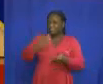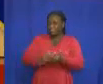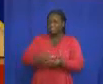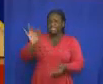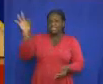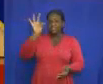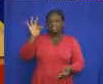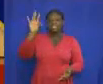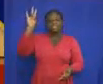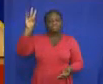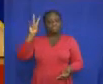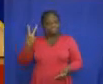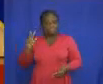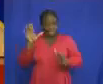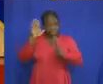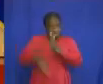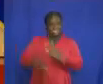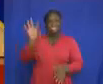77,972 to